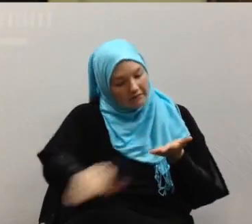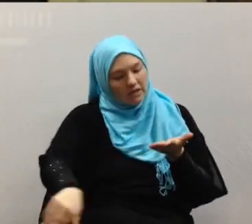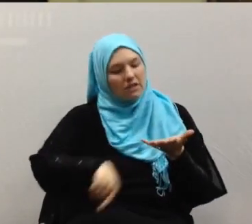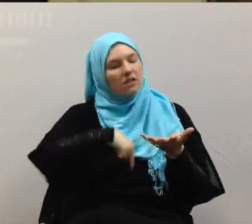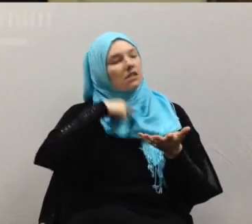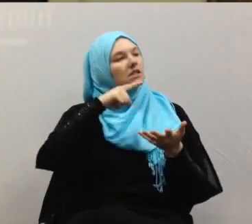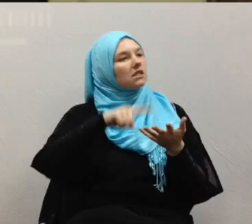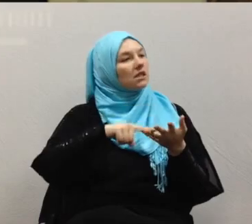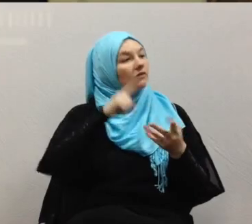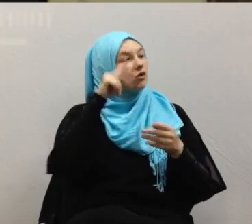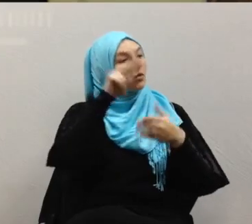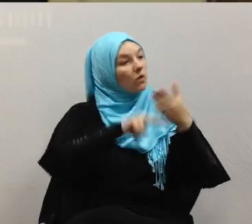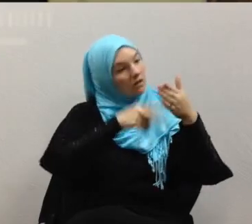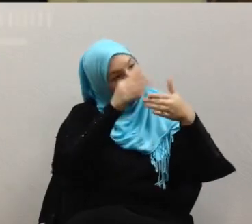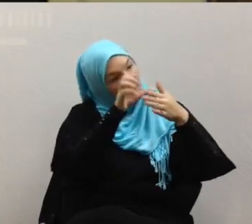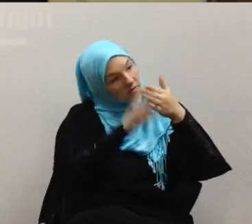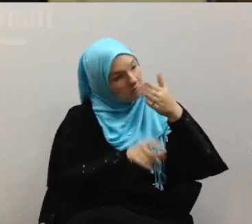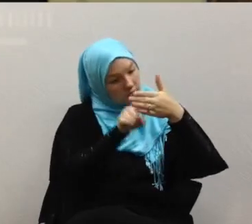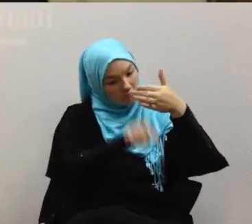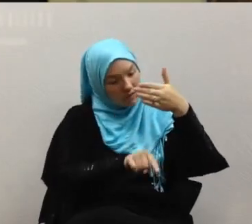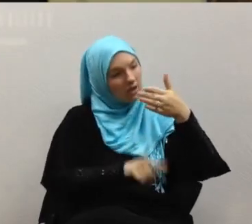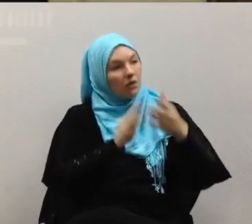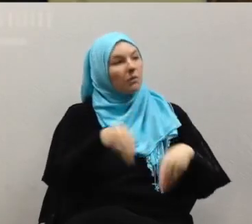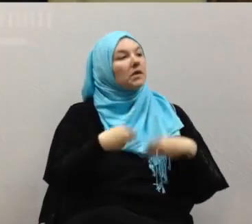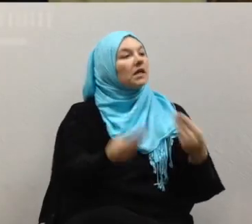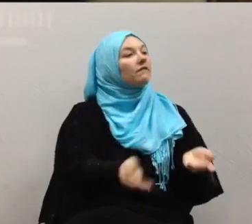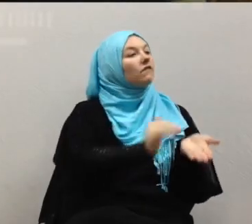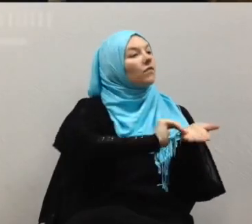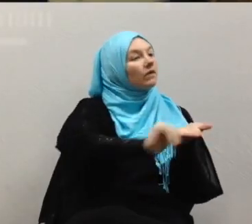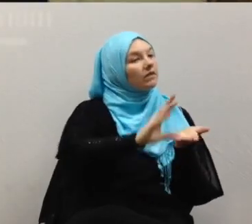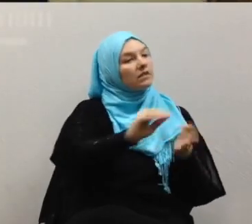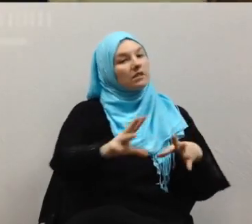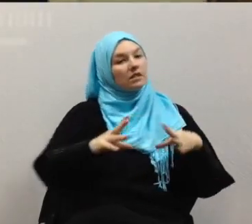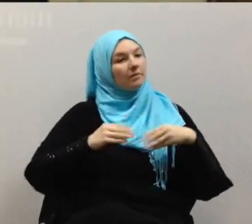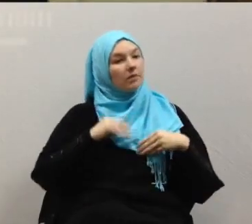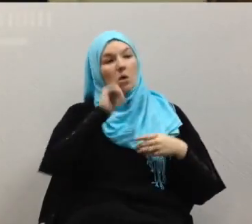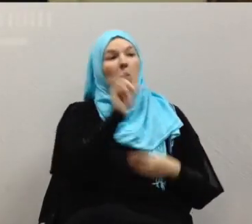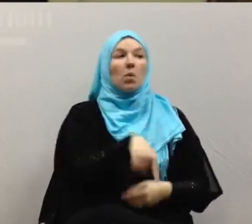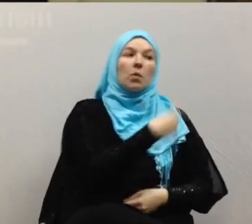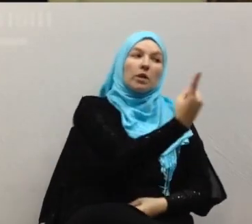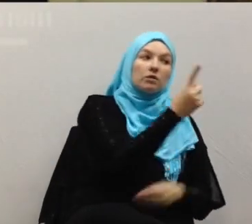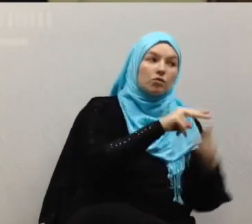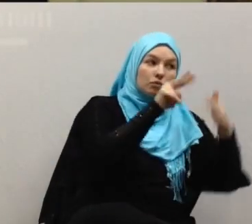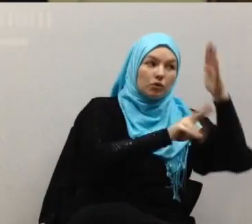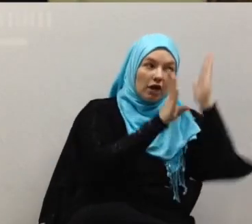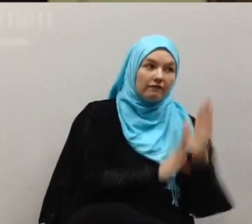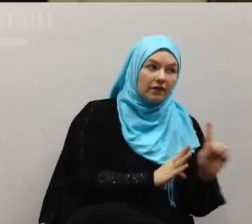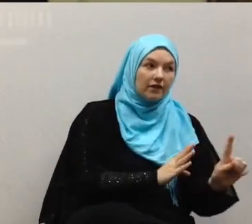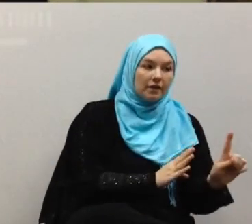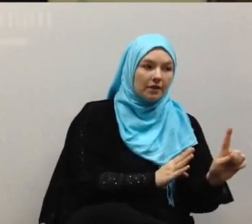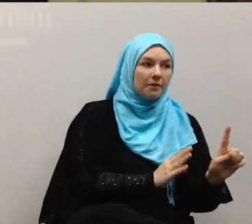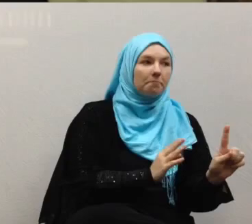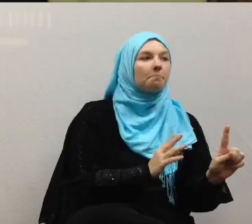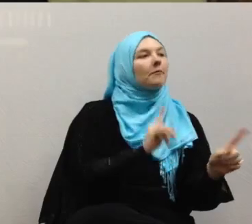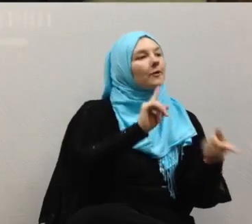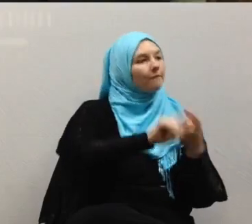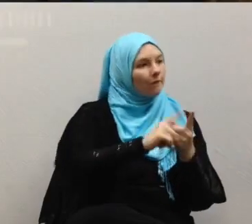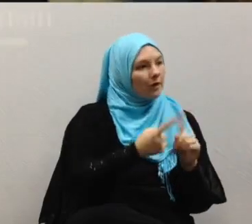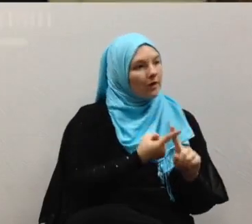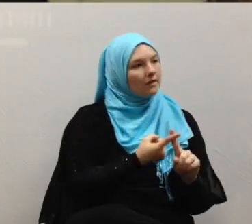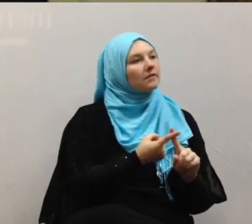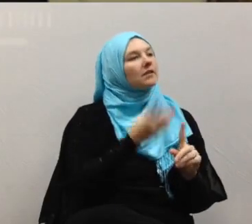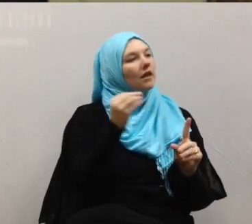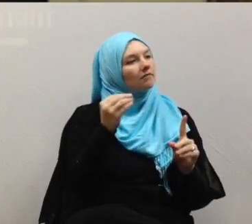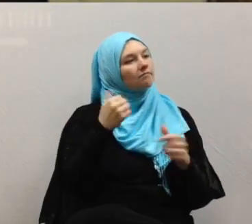ayat, He will give forgiveness and acceptance not only to the Prophet but to the companions that gave him